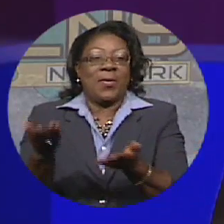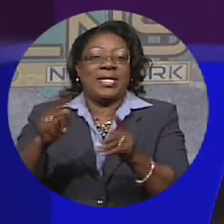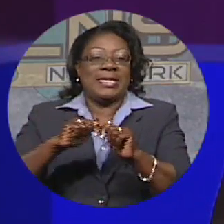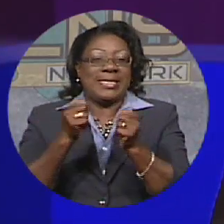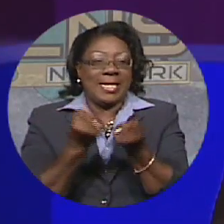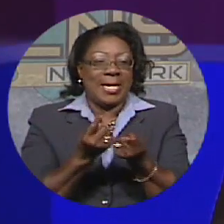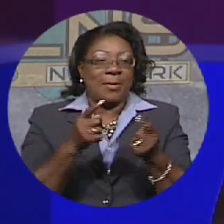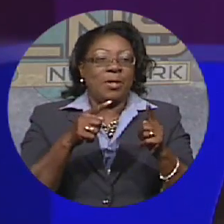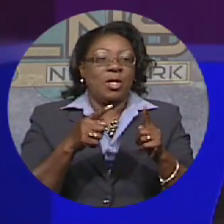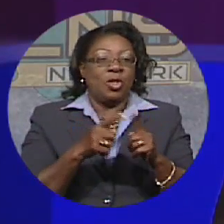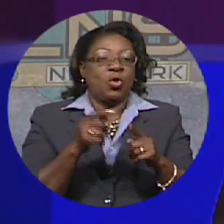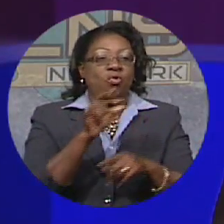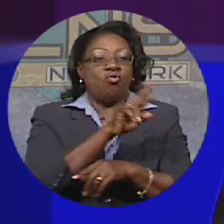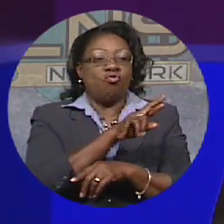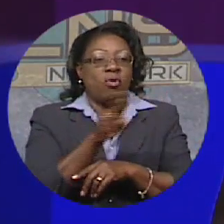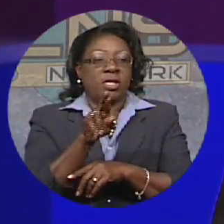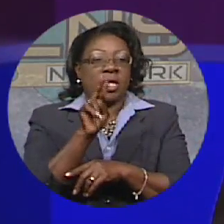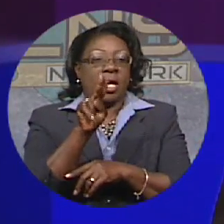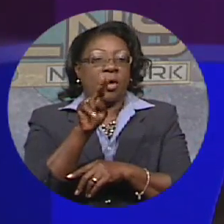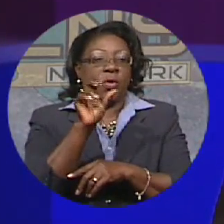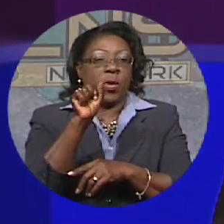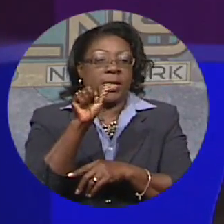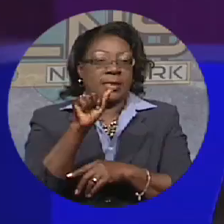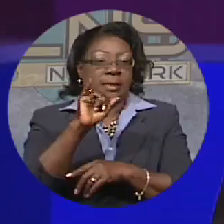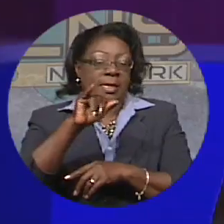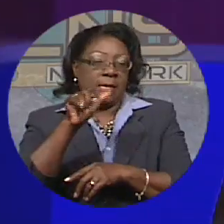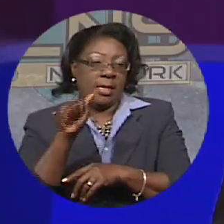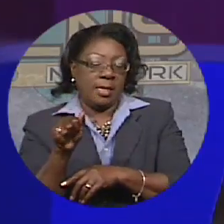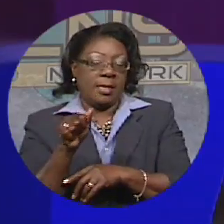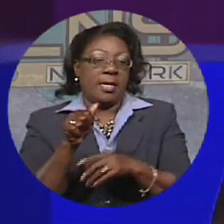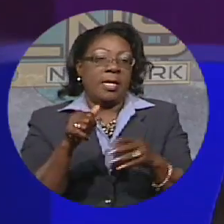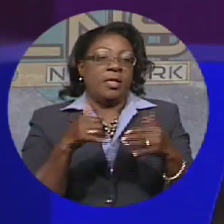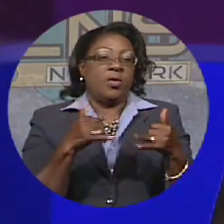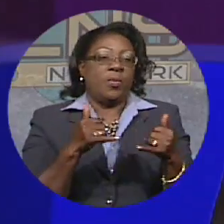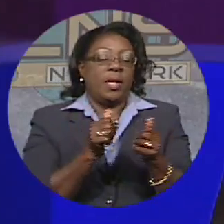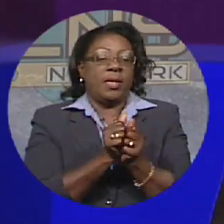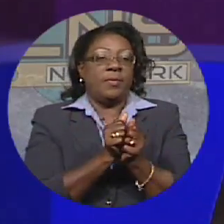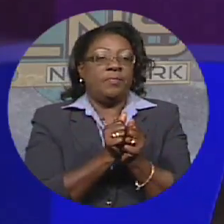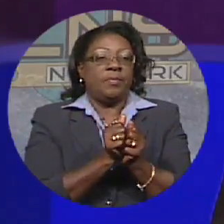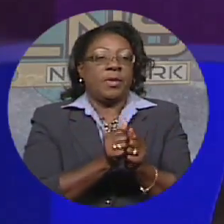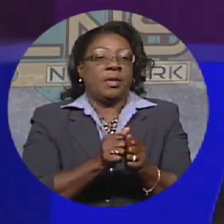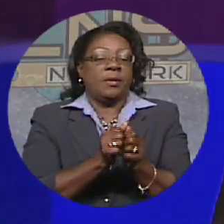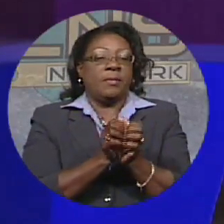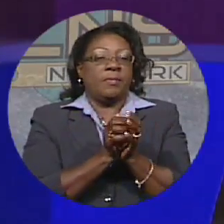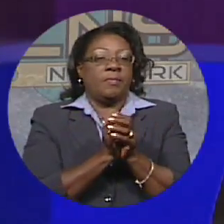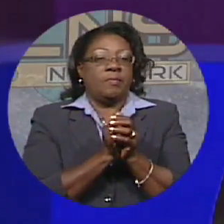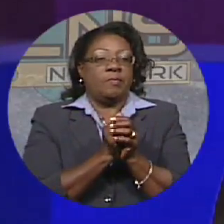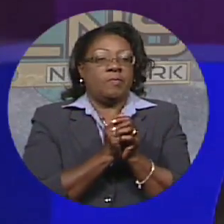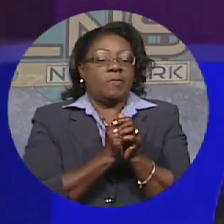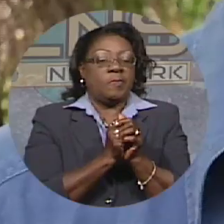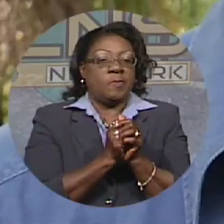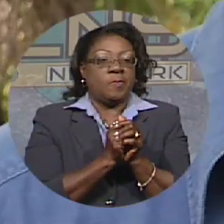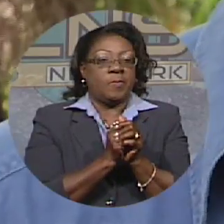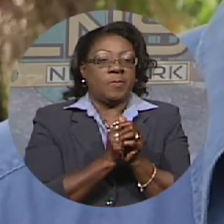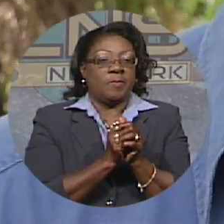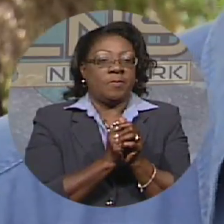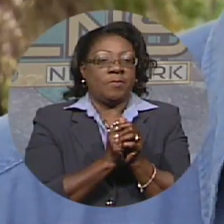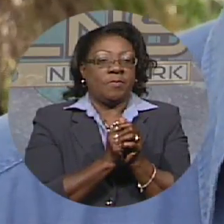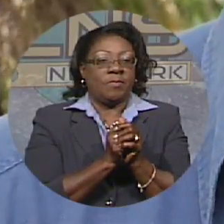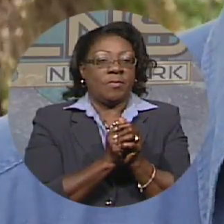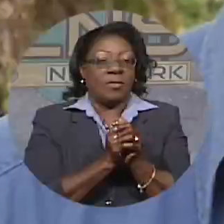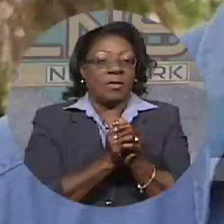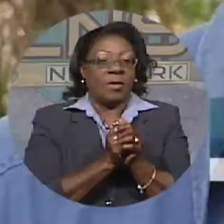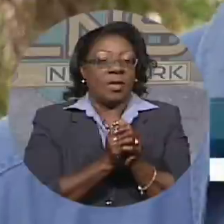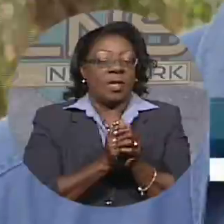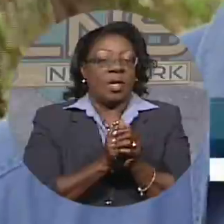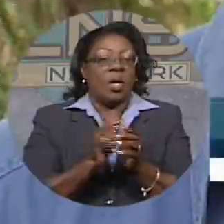IAAF World Track and Field Championships in Russia. President Mike Sands explains why they were put in such a predicament. Bear in mind